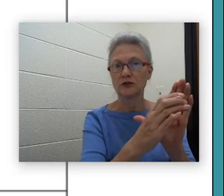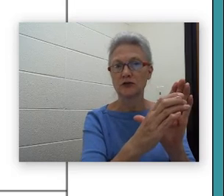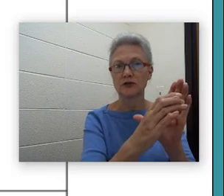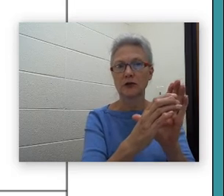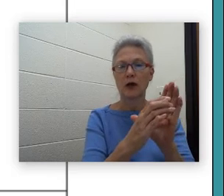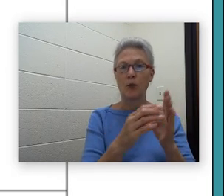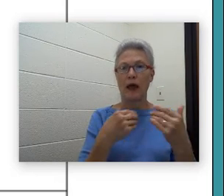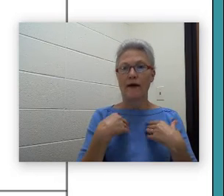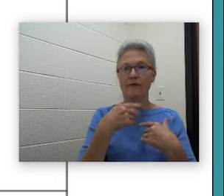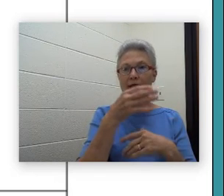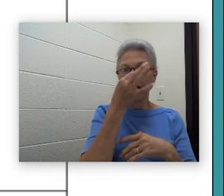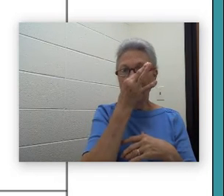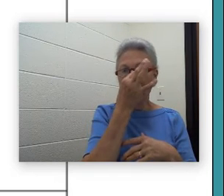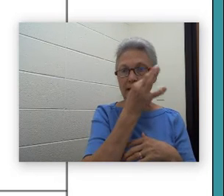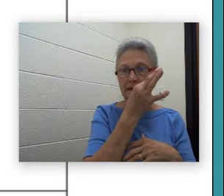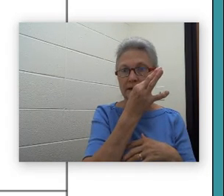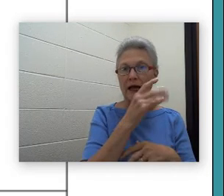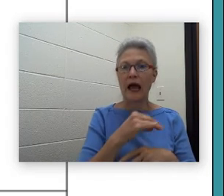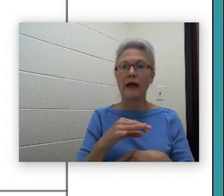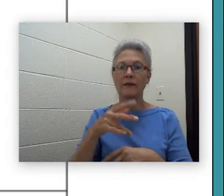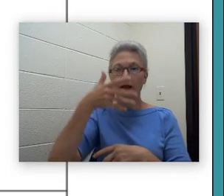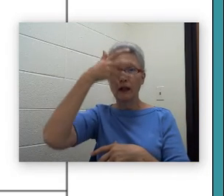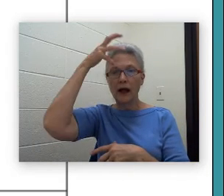have the gnat and the lion,